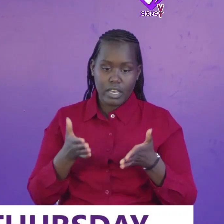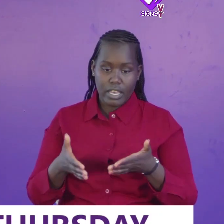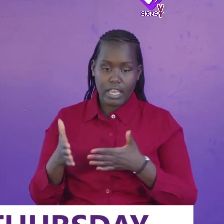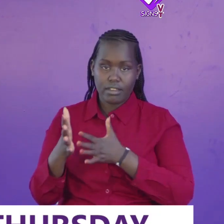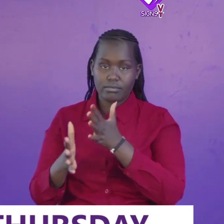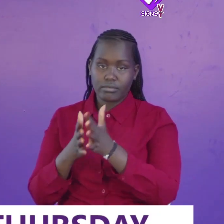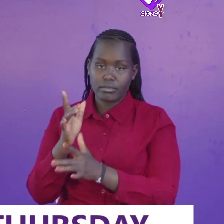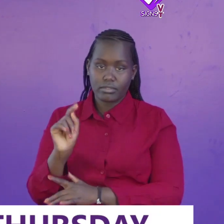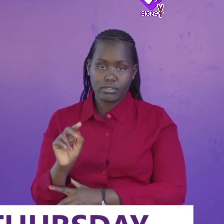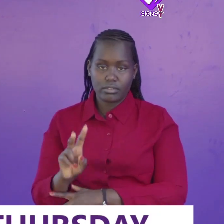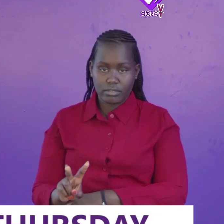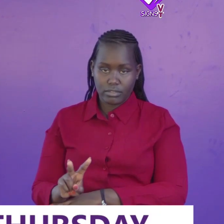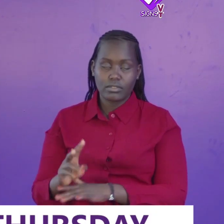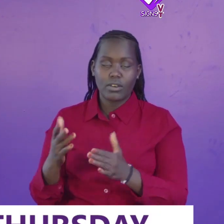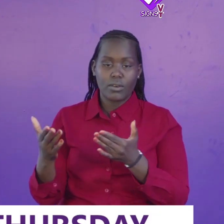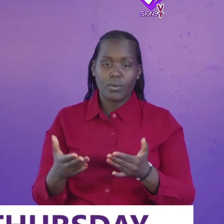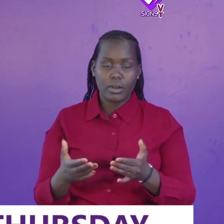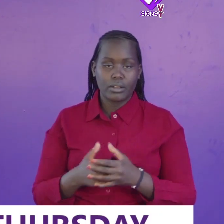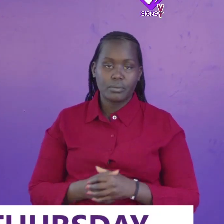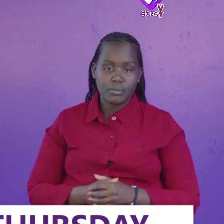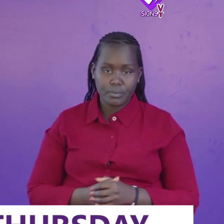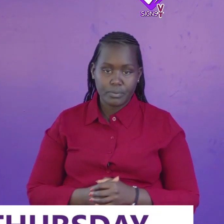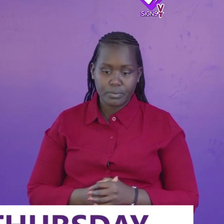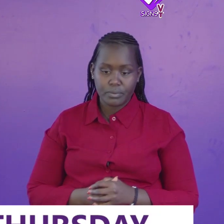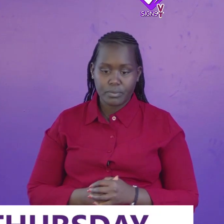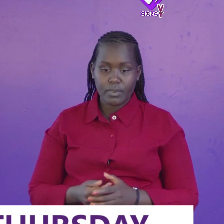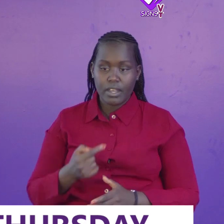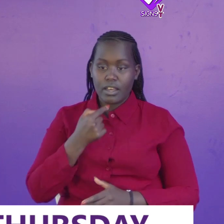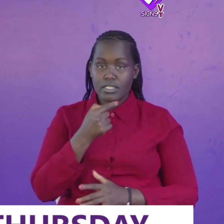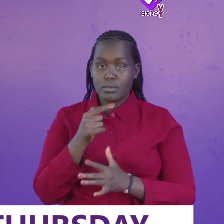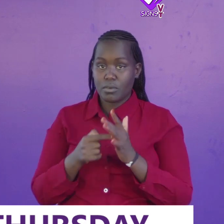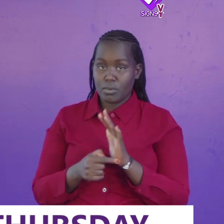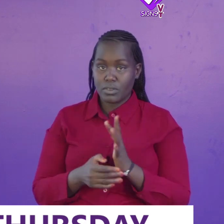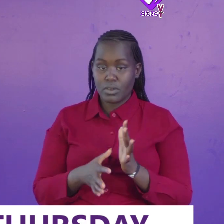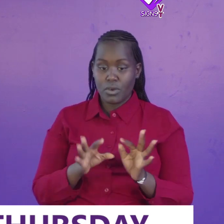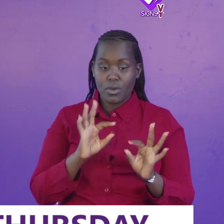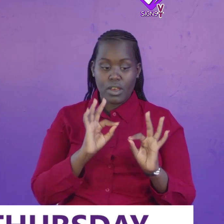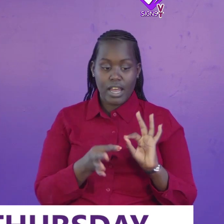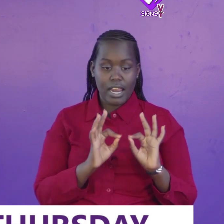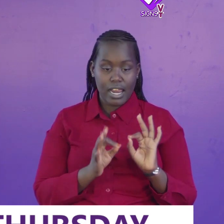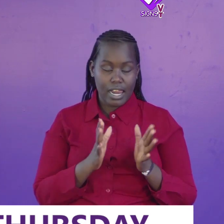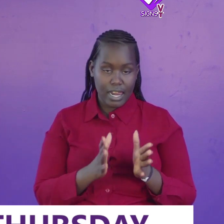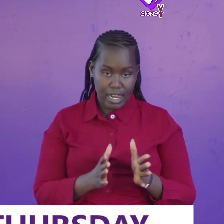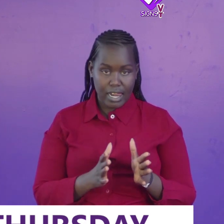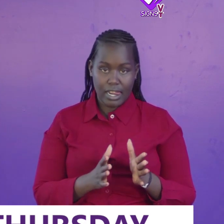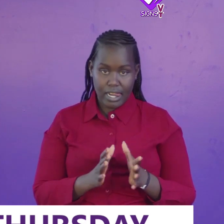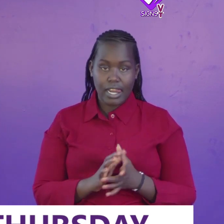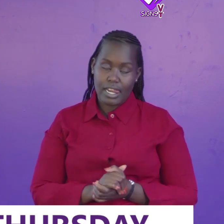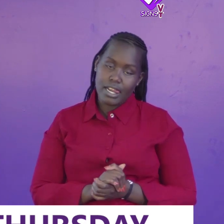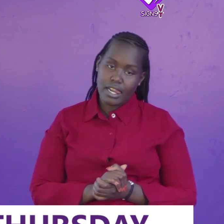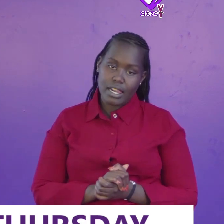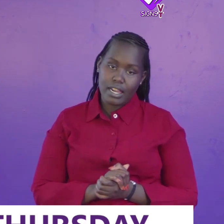TV. Wow, karibu sana. Yeah. Thank you so much. Kwanza vile nimesikia tu you are an interpreter. I'm an interpreter. Like, oh